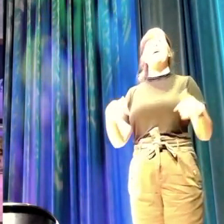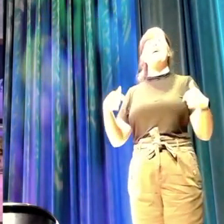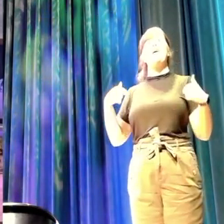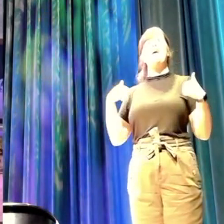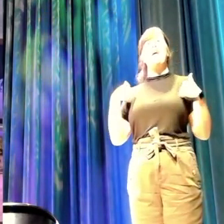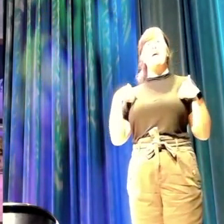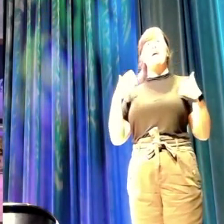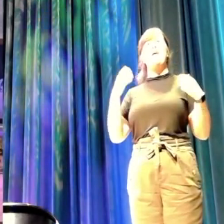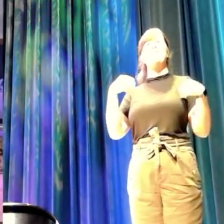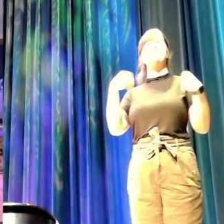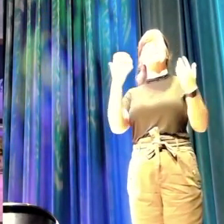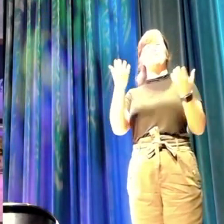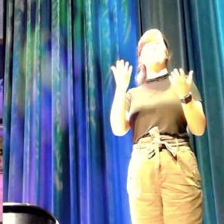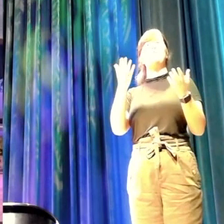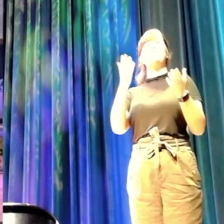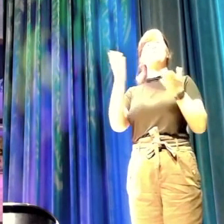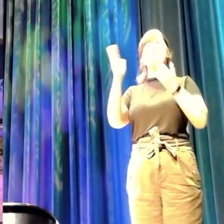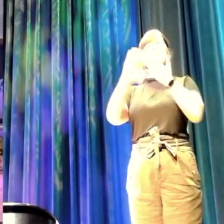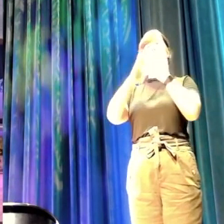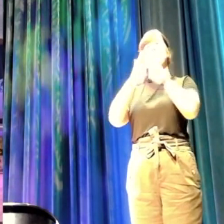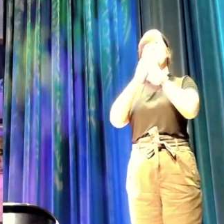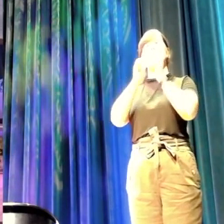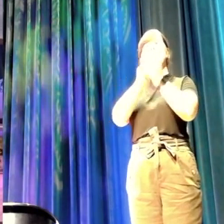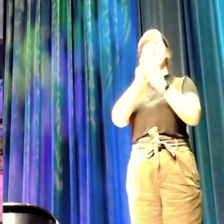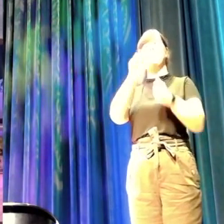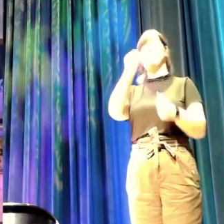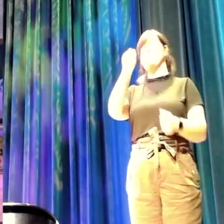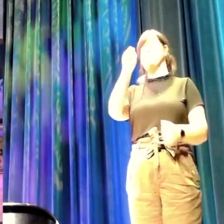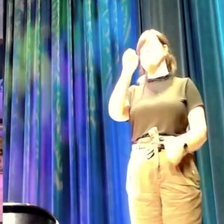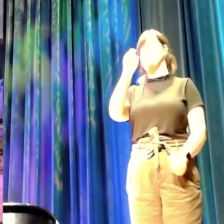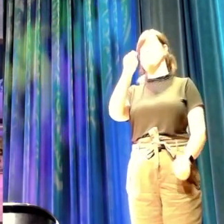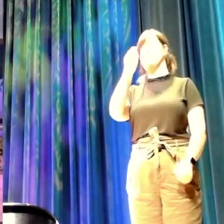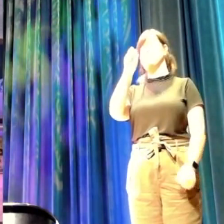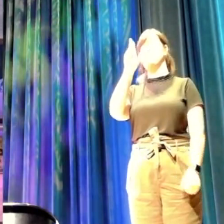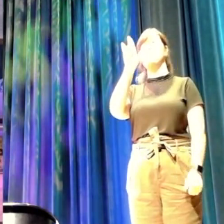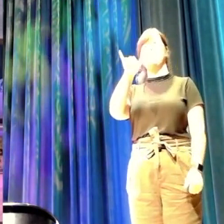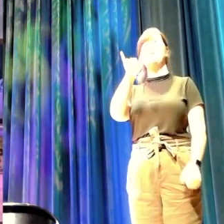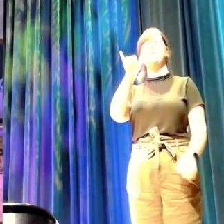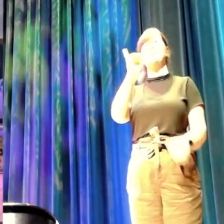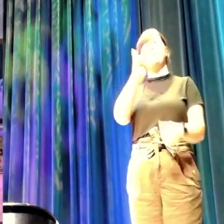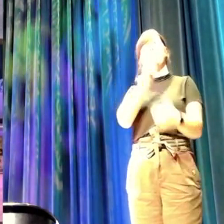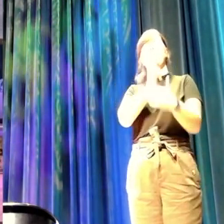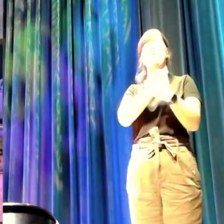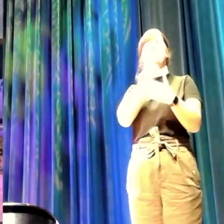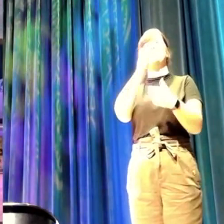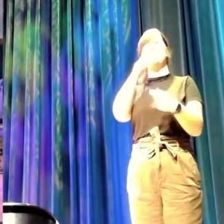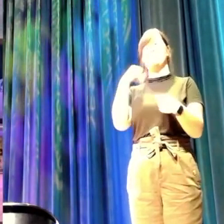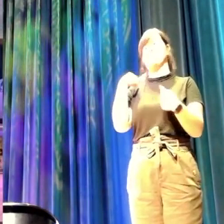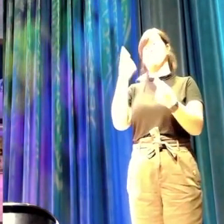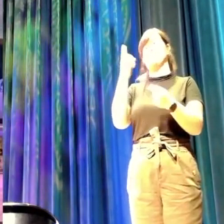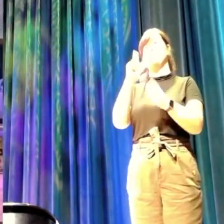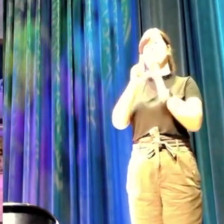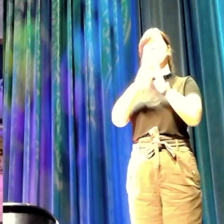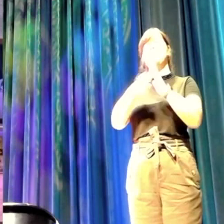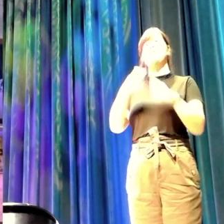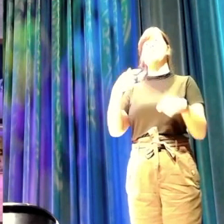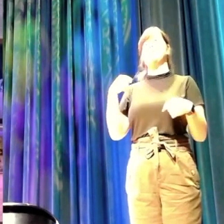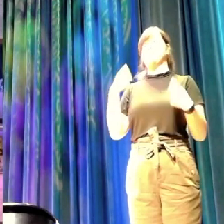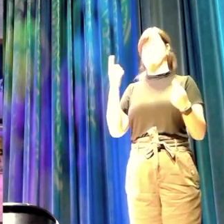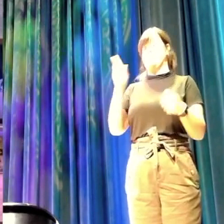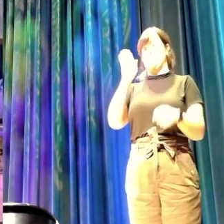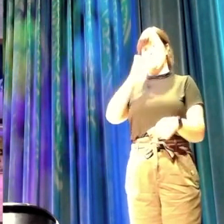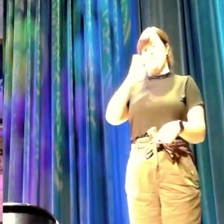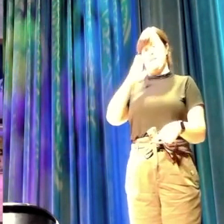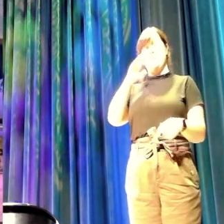The communities with sensory impairments for the past 17 years. Since our first White Paint Day event in Birmingham, we've